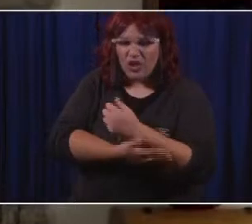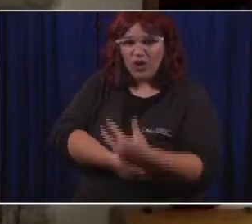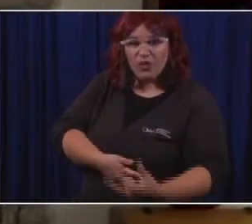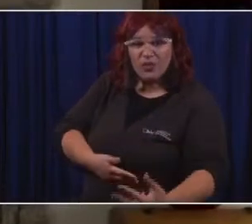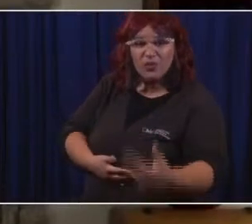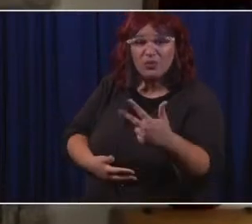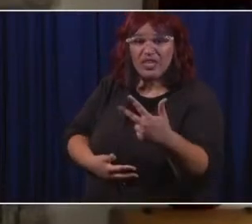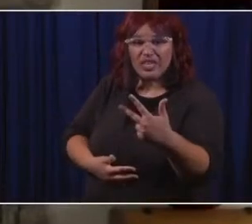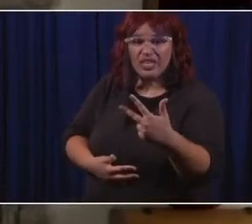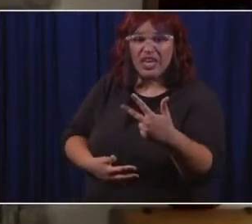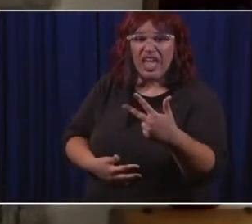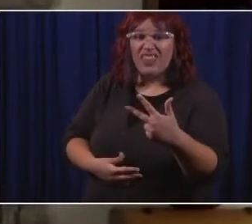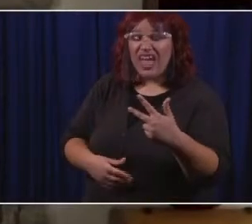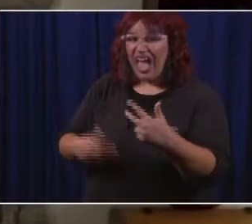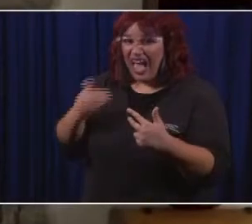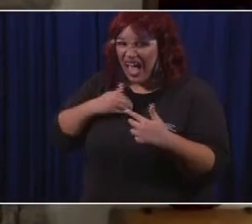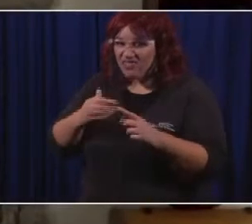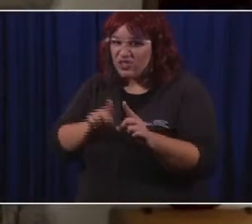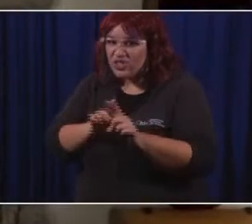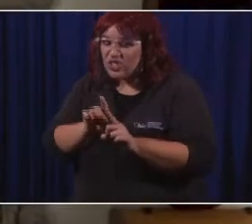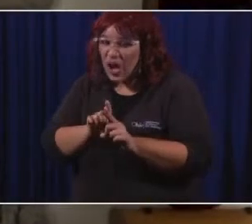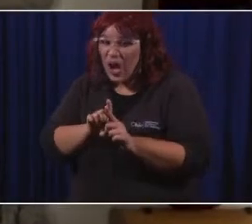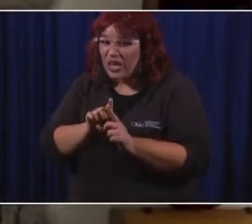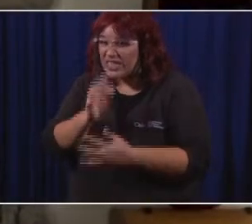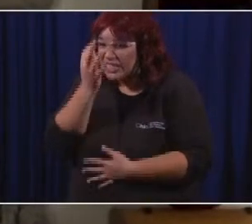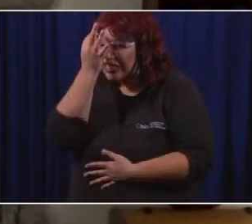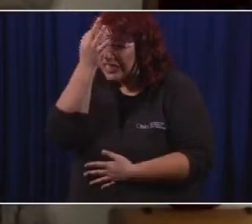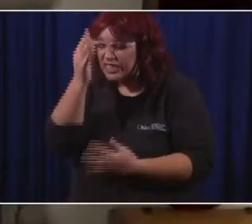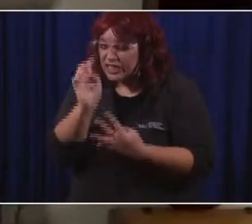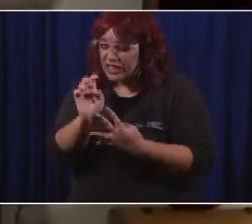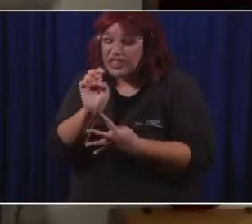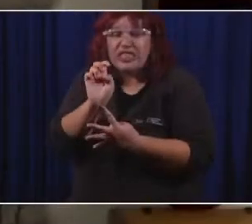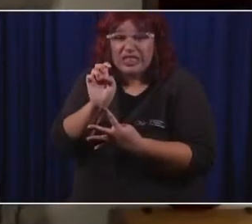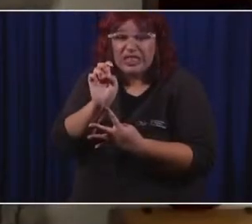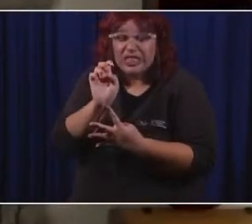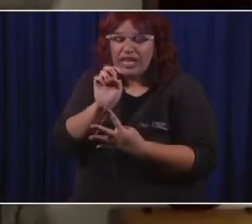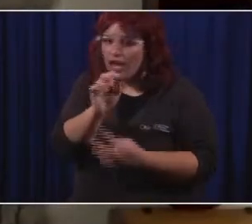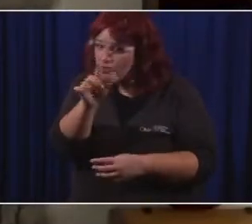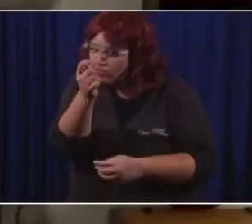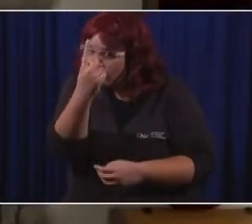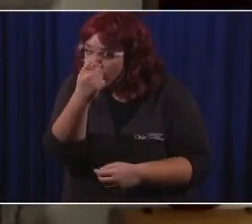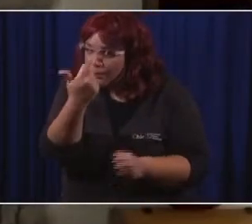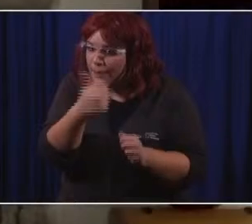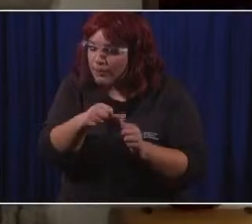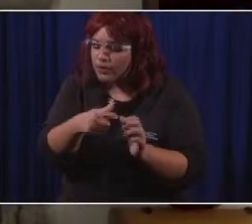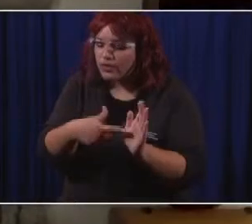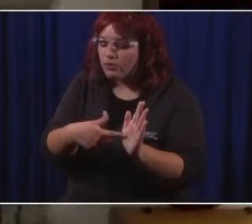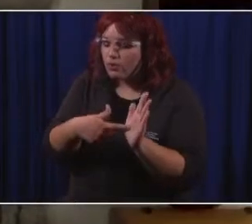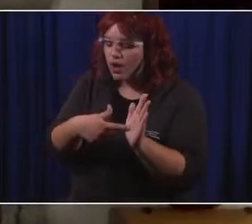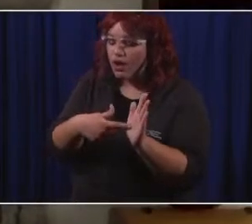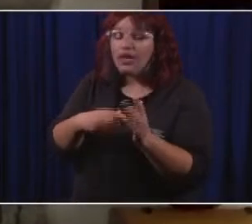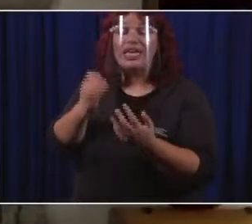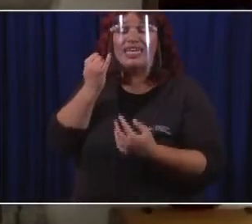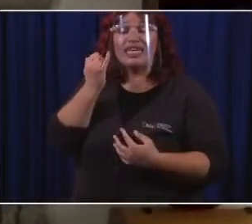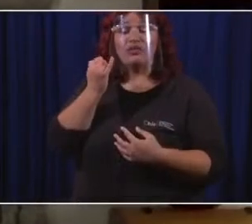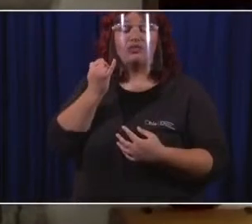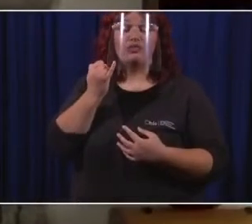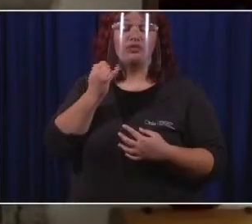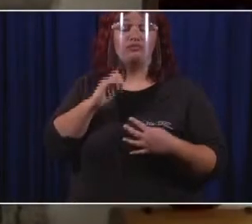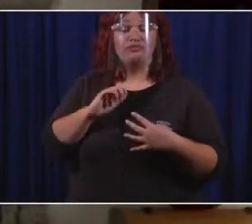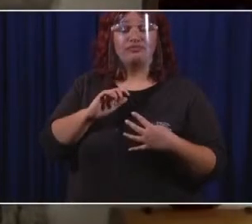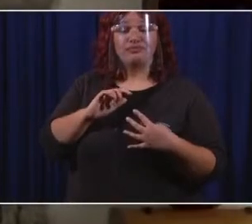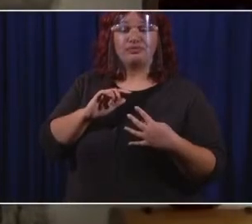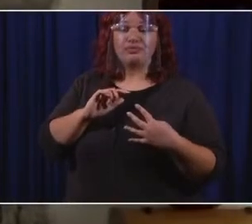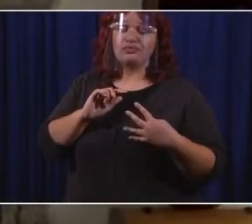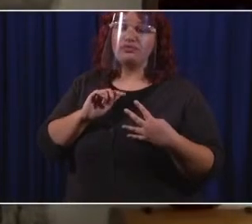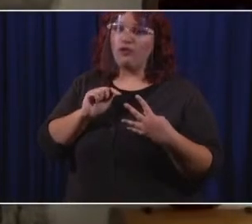But remember, under the criteria, they have to continue, they can't just still be, they've